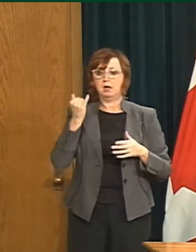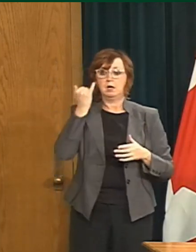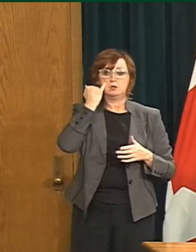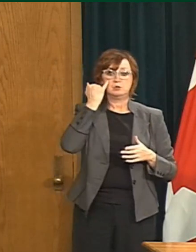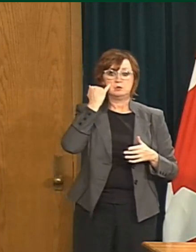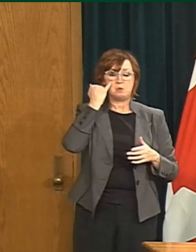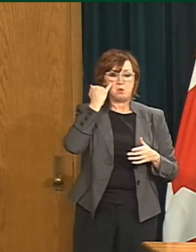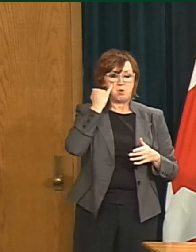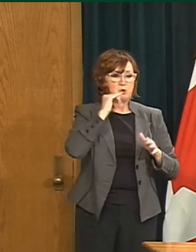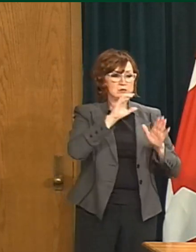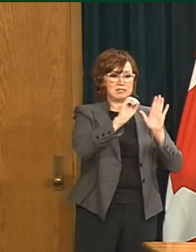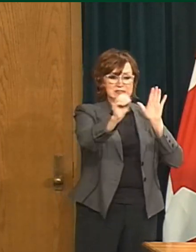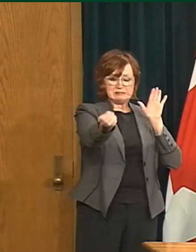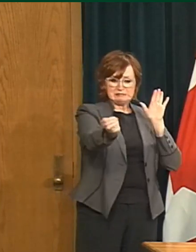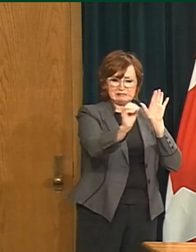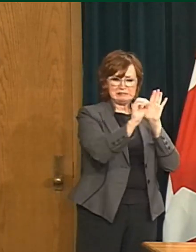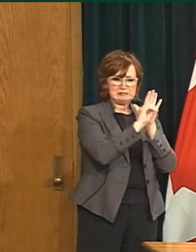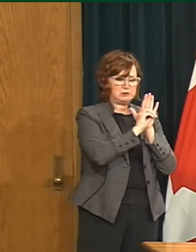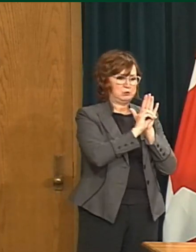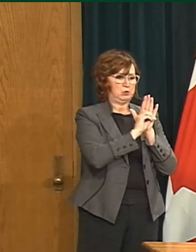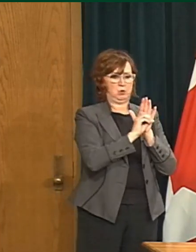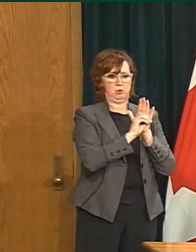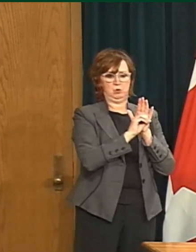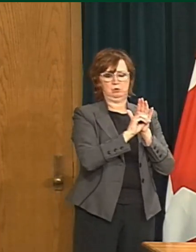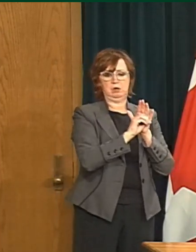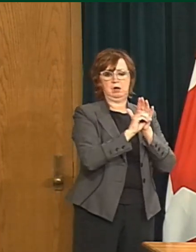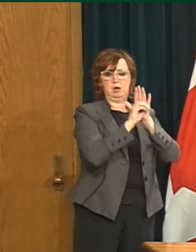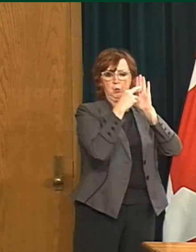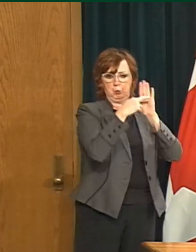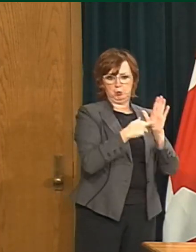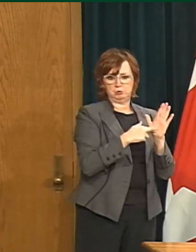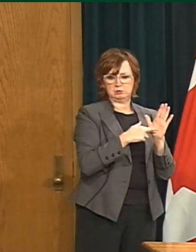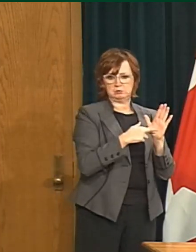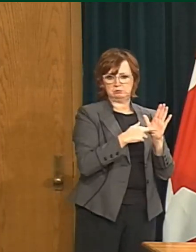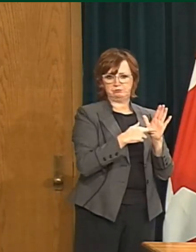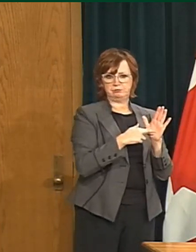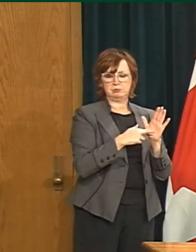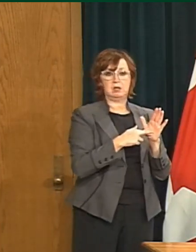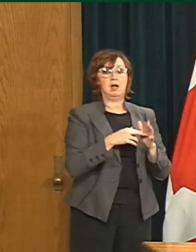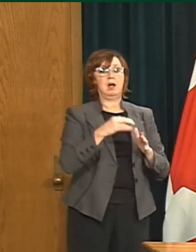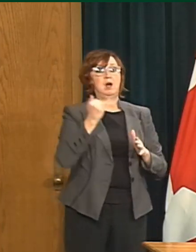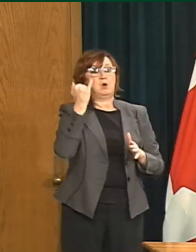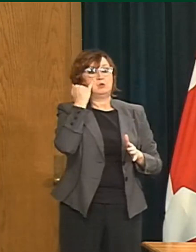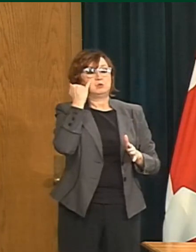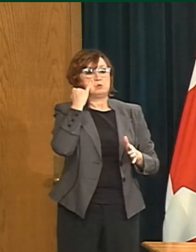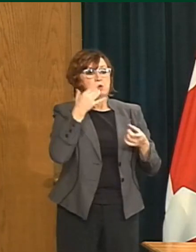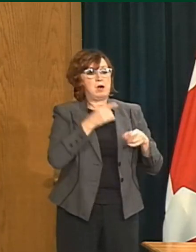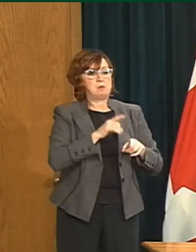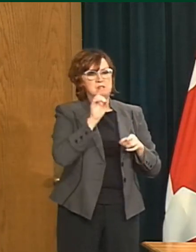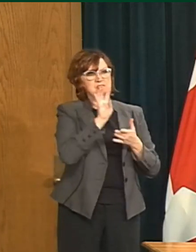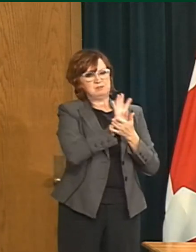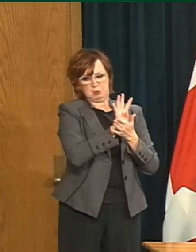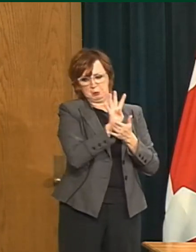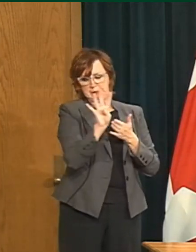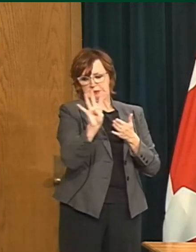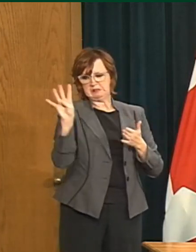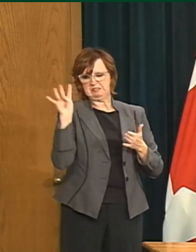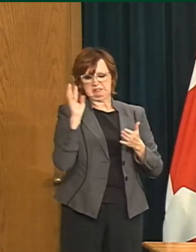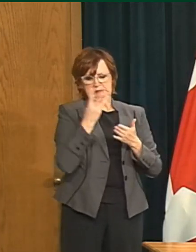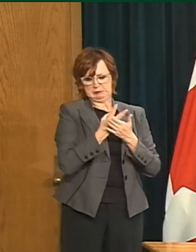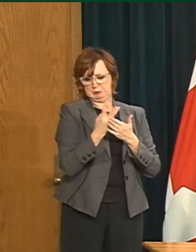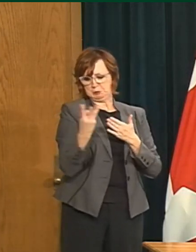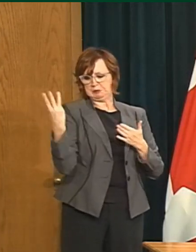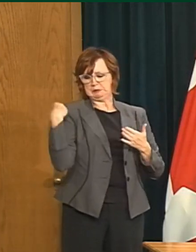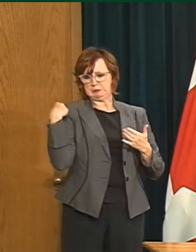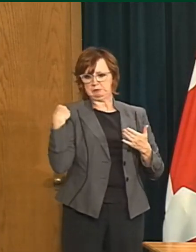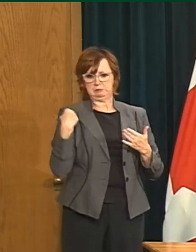was a reality if we had done nothing, 4 to 6 weeks ago. If we had just continued business as usual, right now we